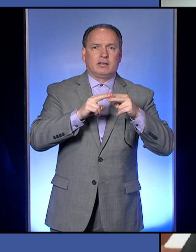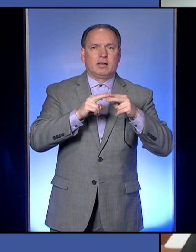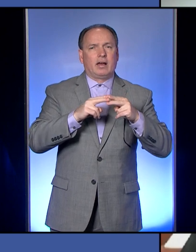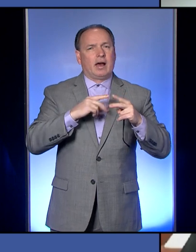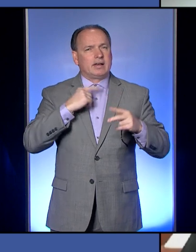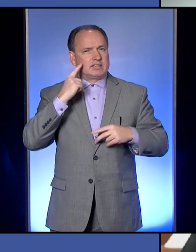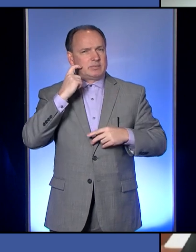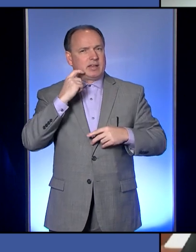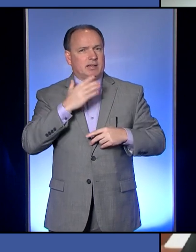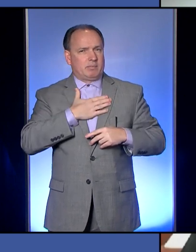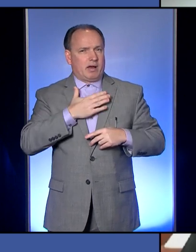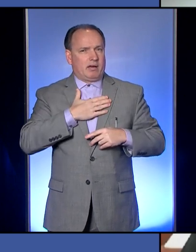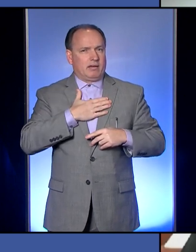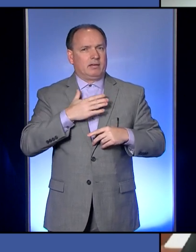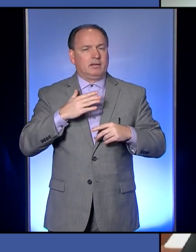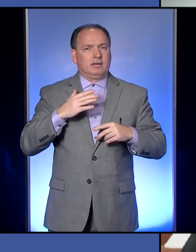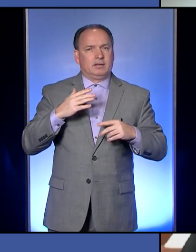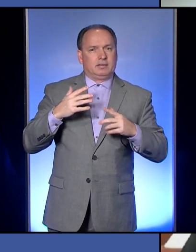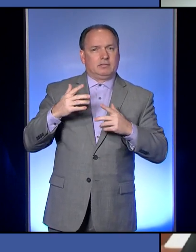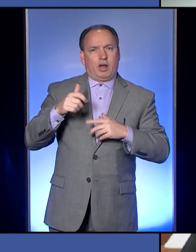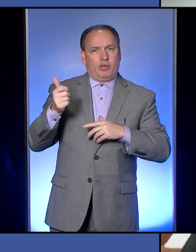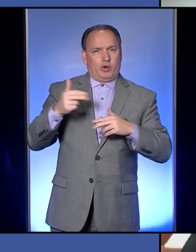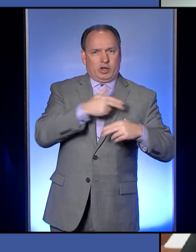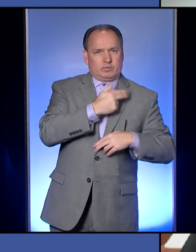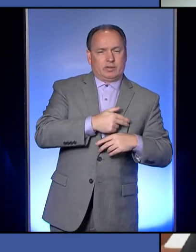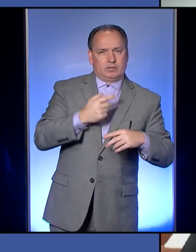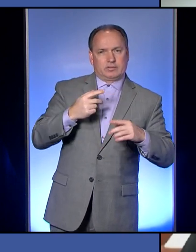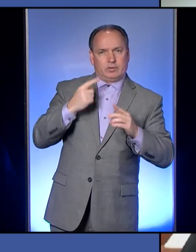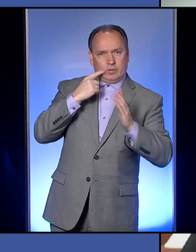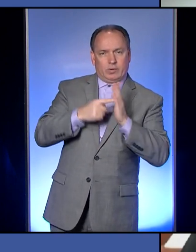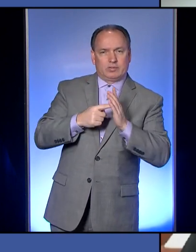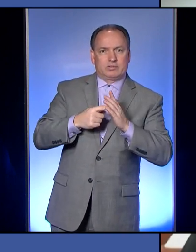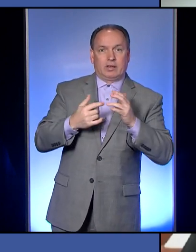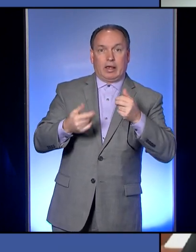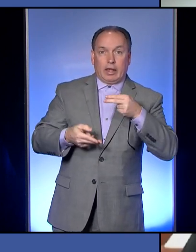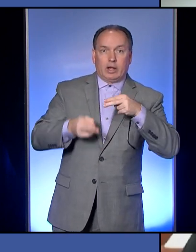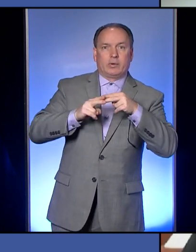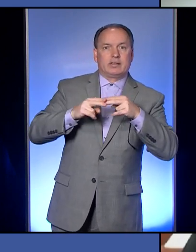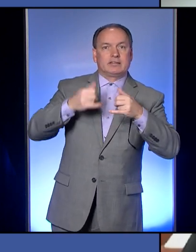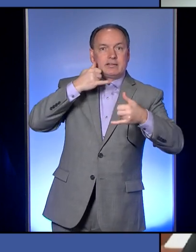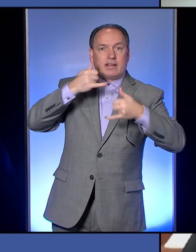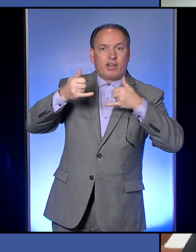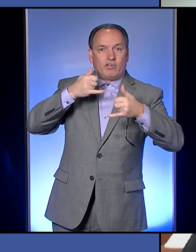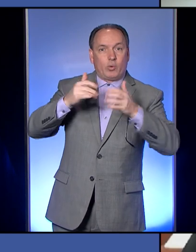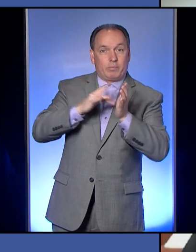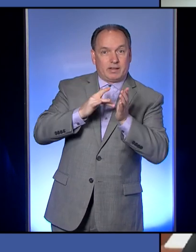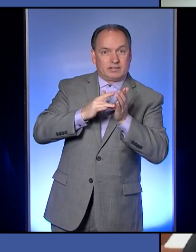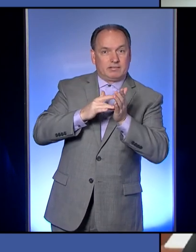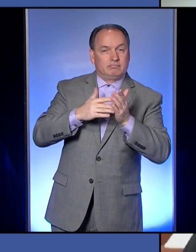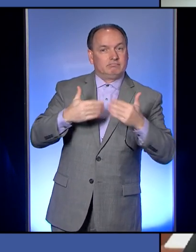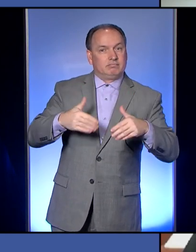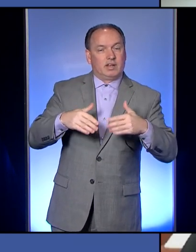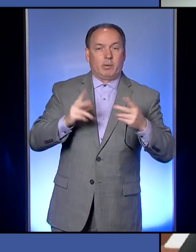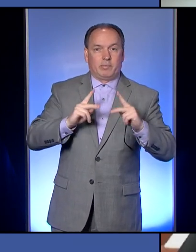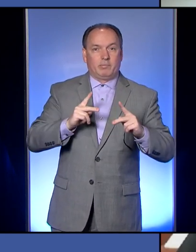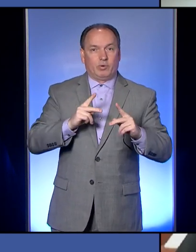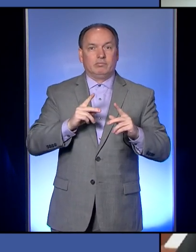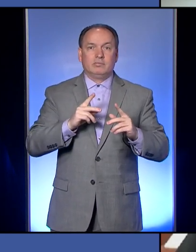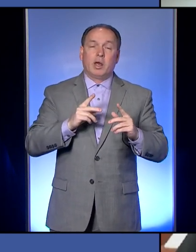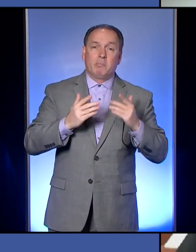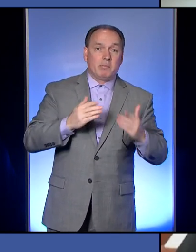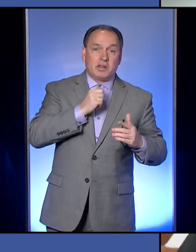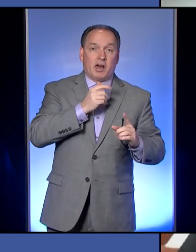well, in telemedicine, about a 45% increase across the board in telemedicine. So it may not be an